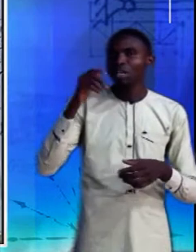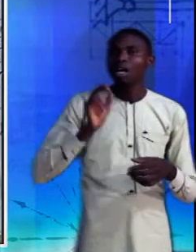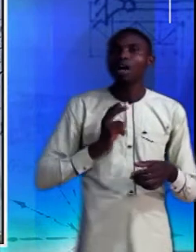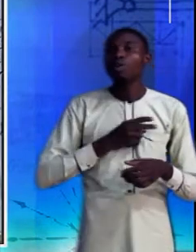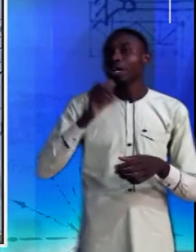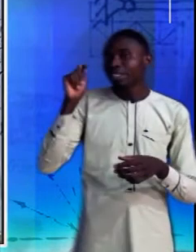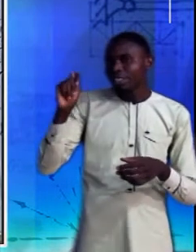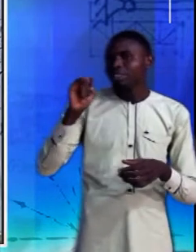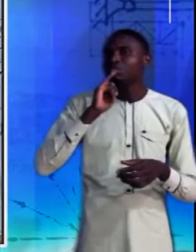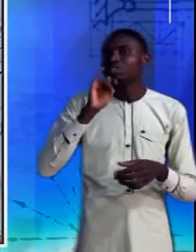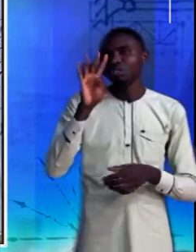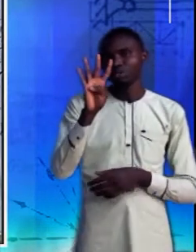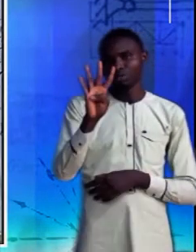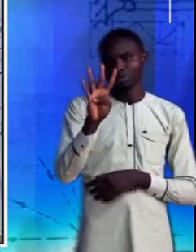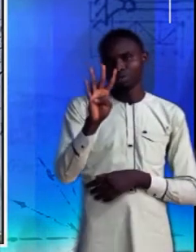14